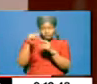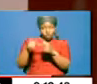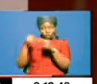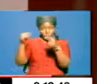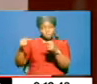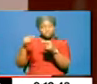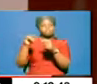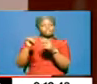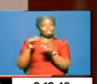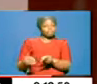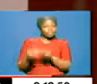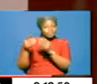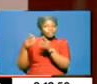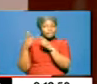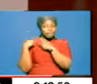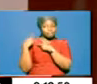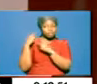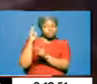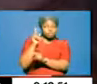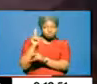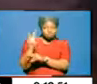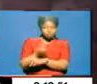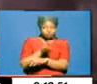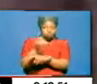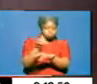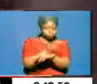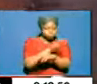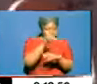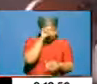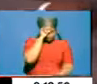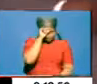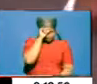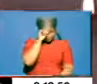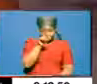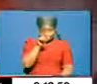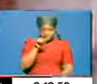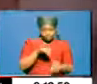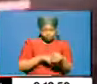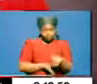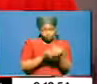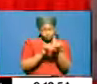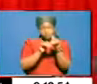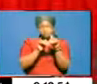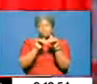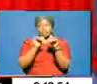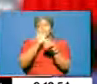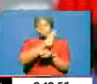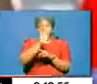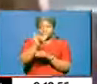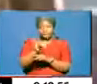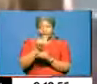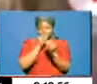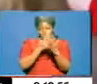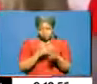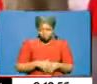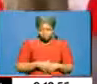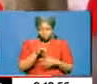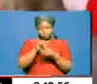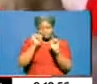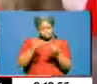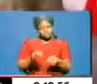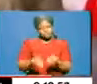be tasked with keeping the government in check. This, according to BBI proponents, will promote greater